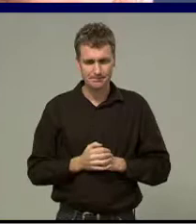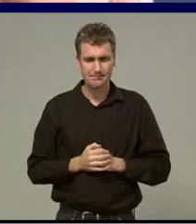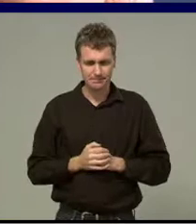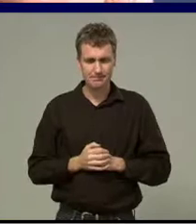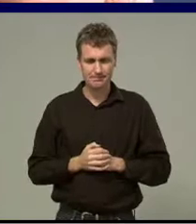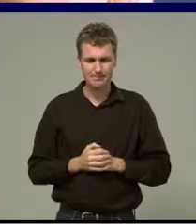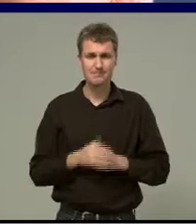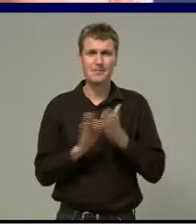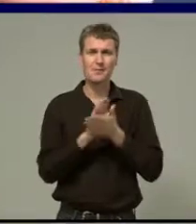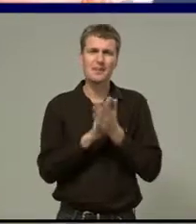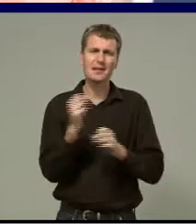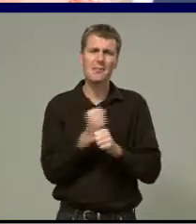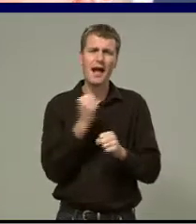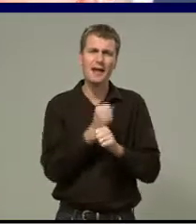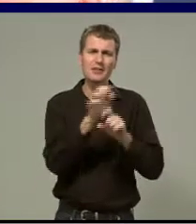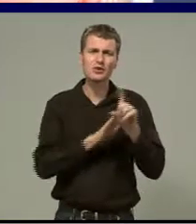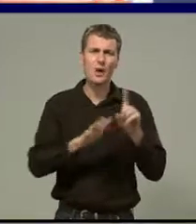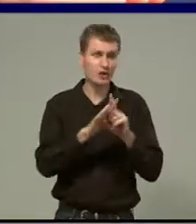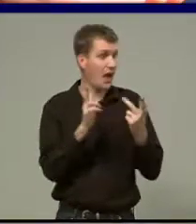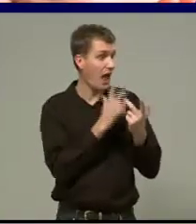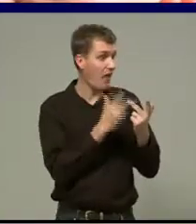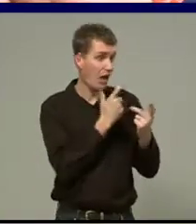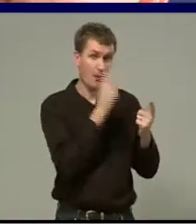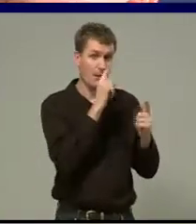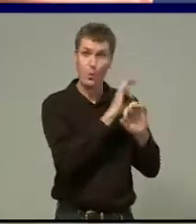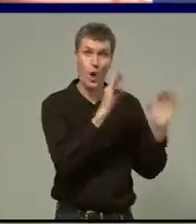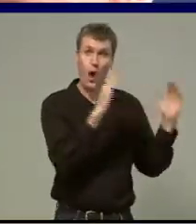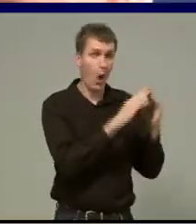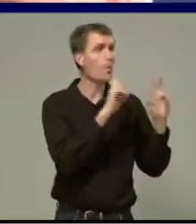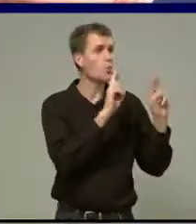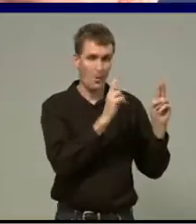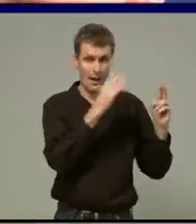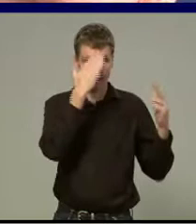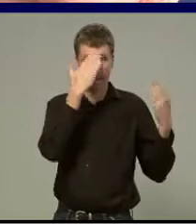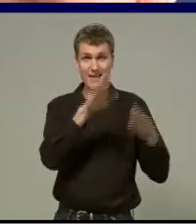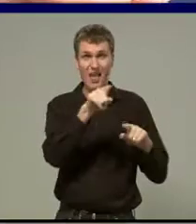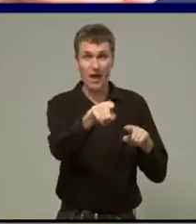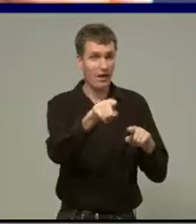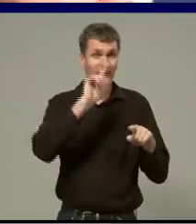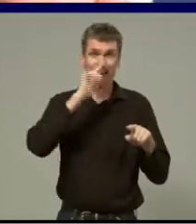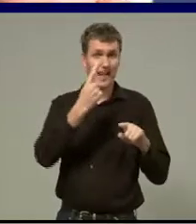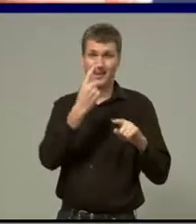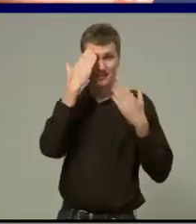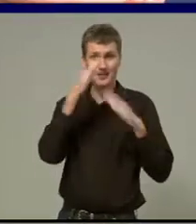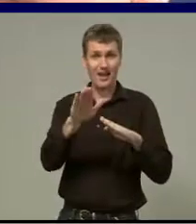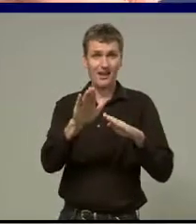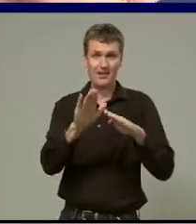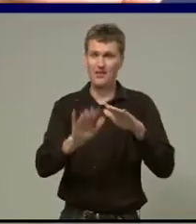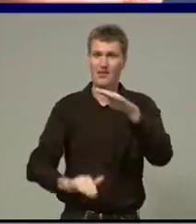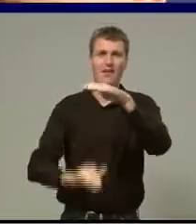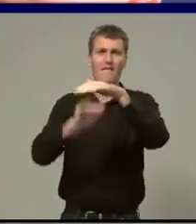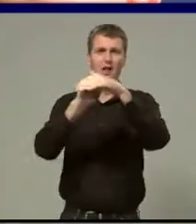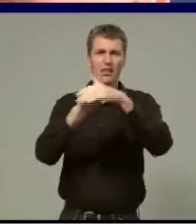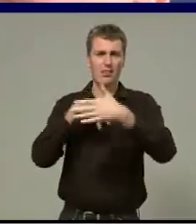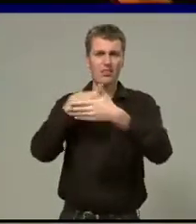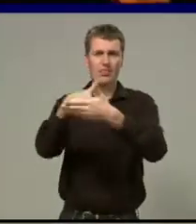then creating a situation where the other homeless people who would traditionally reside at the mission are not able to access the living